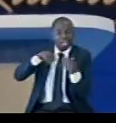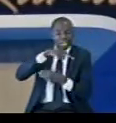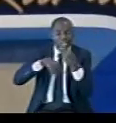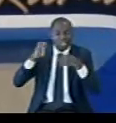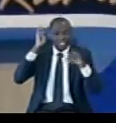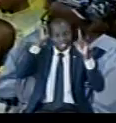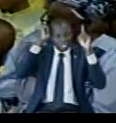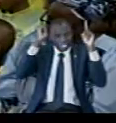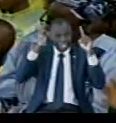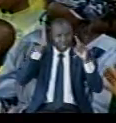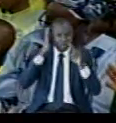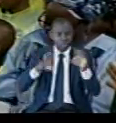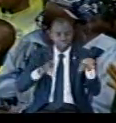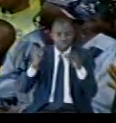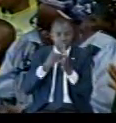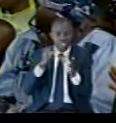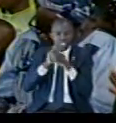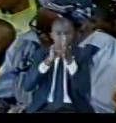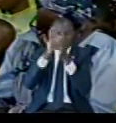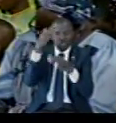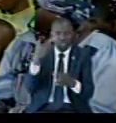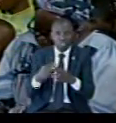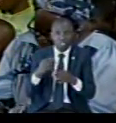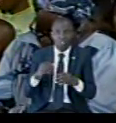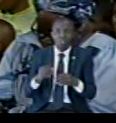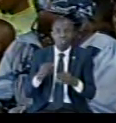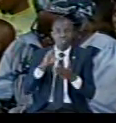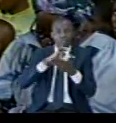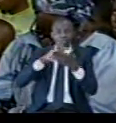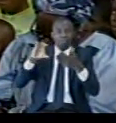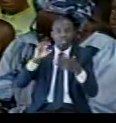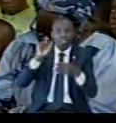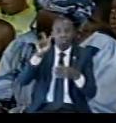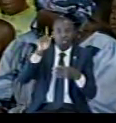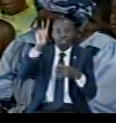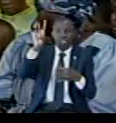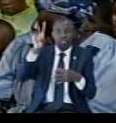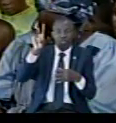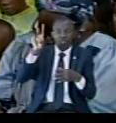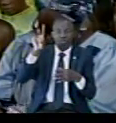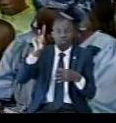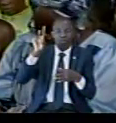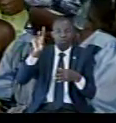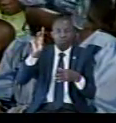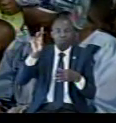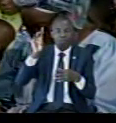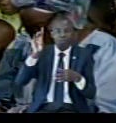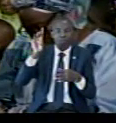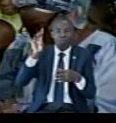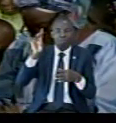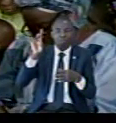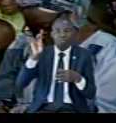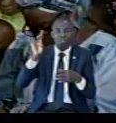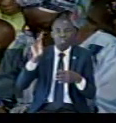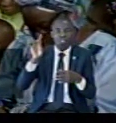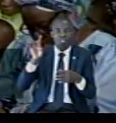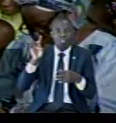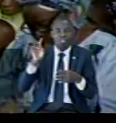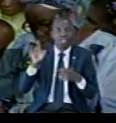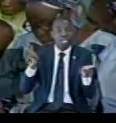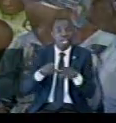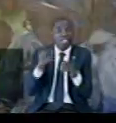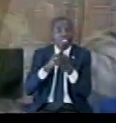in Jesus' name. Look at verse 27. It says in verse 27, as it